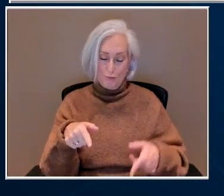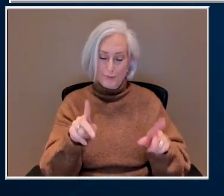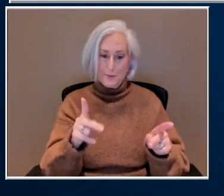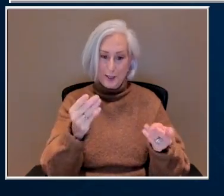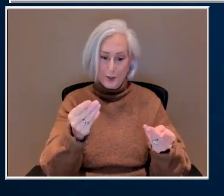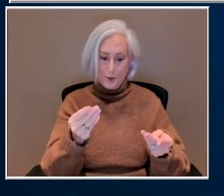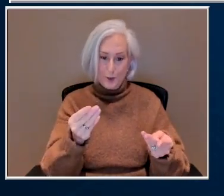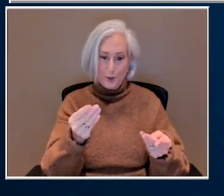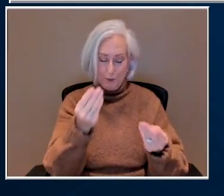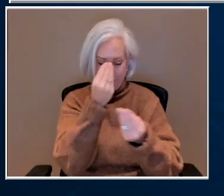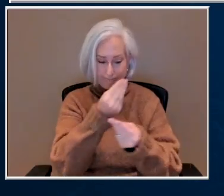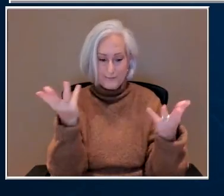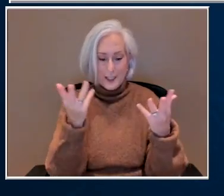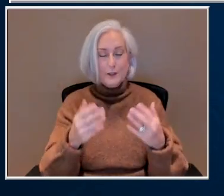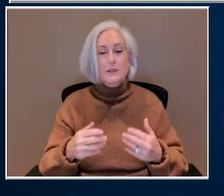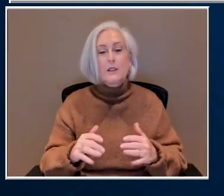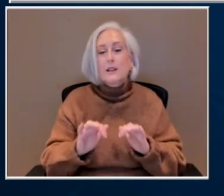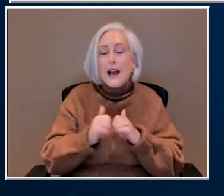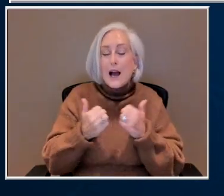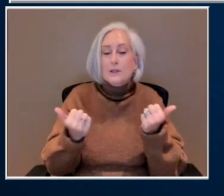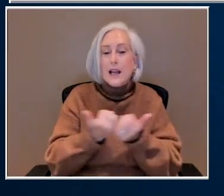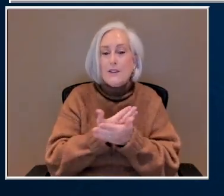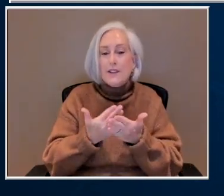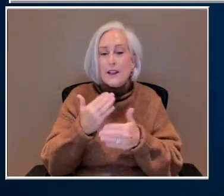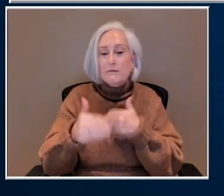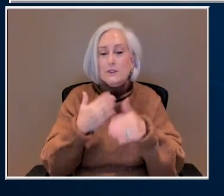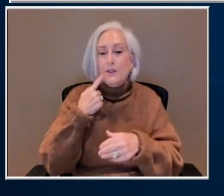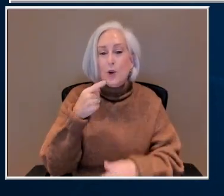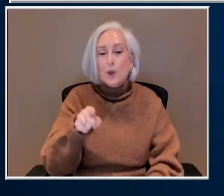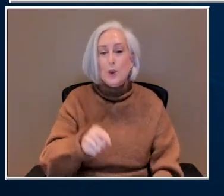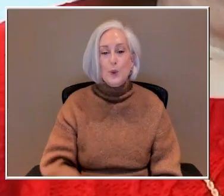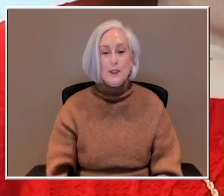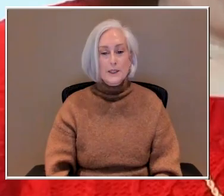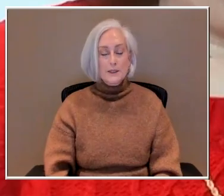how are things going on your cancer journey?